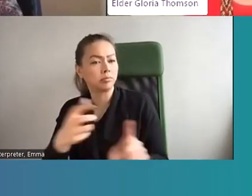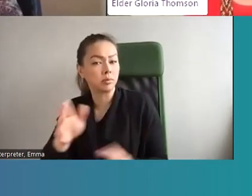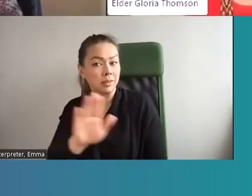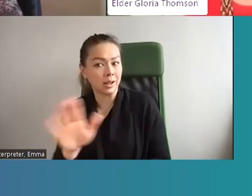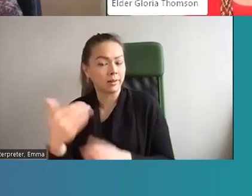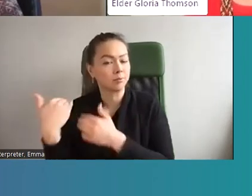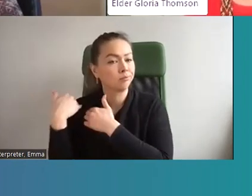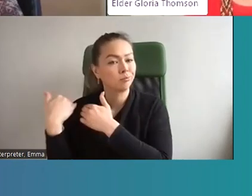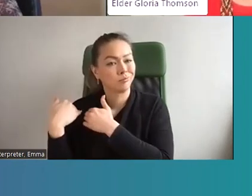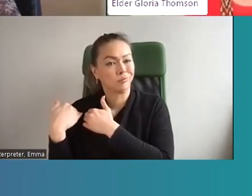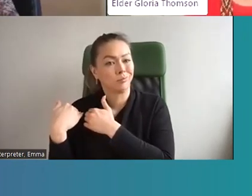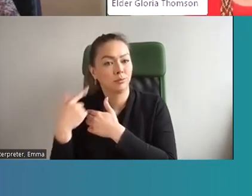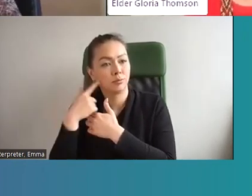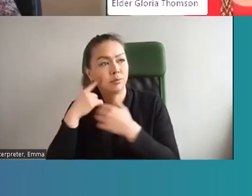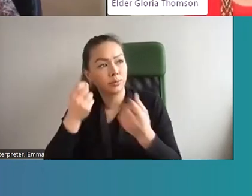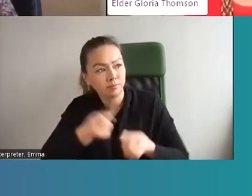knowing.